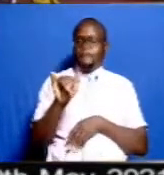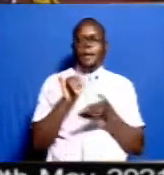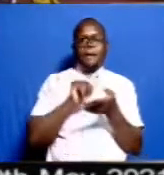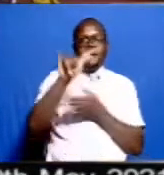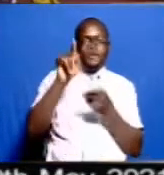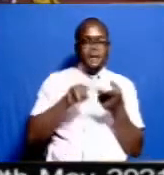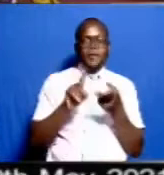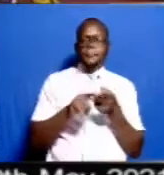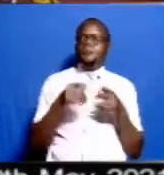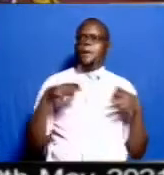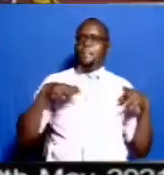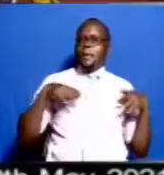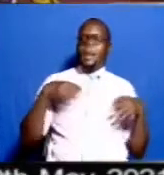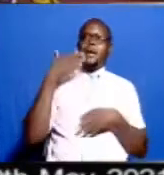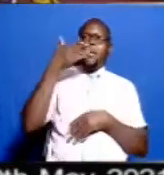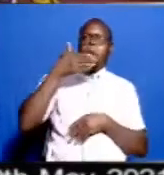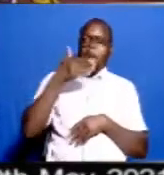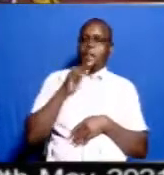Oil Limited.